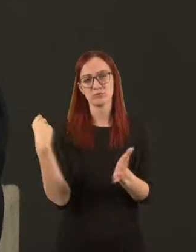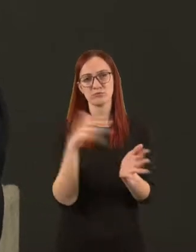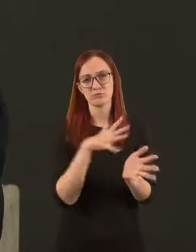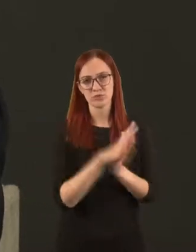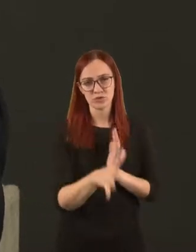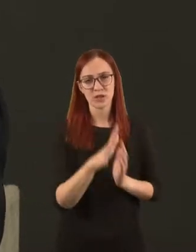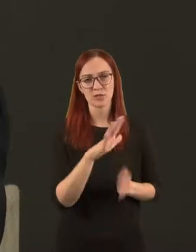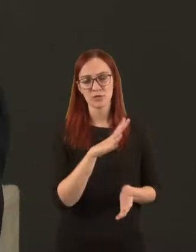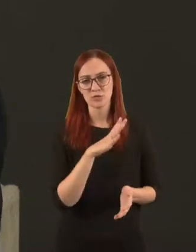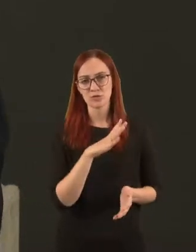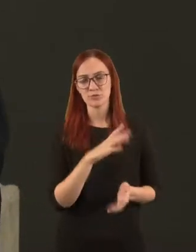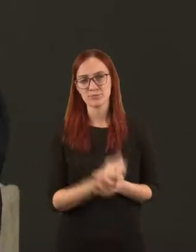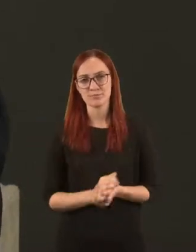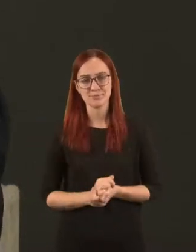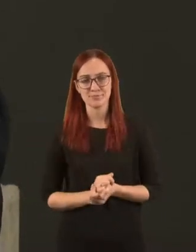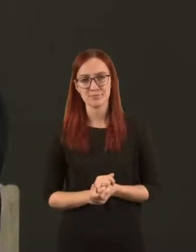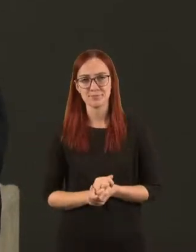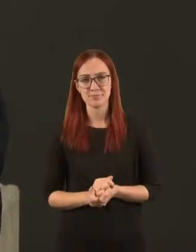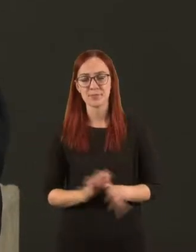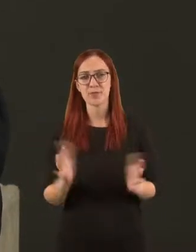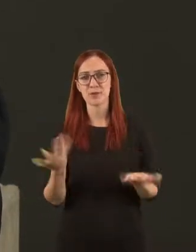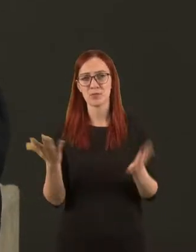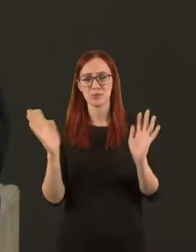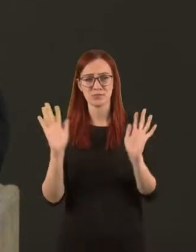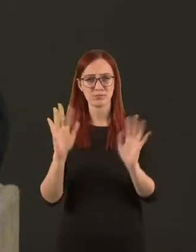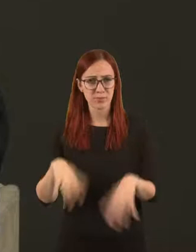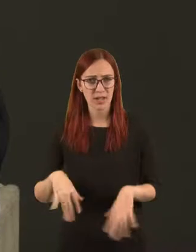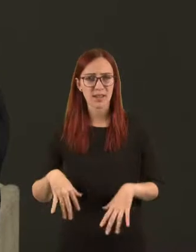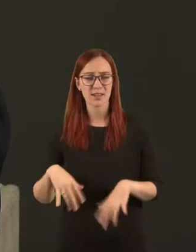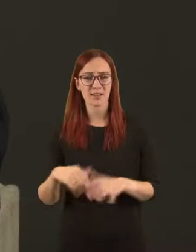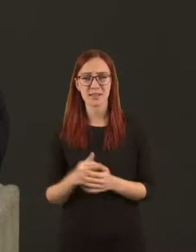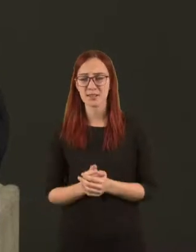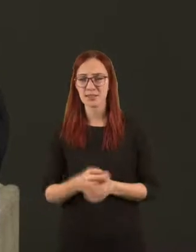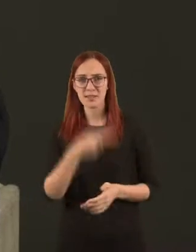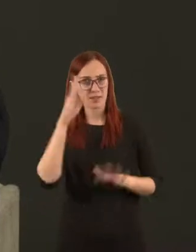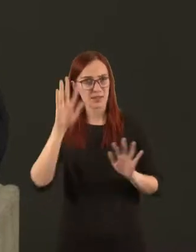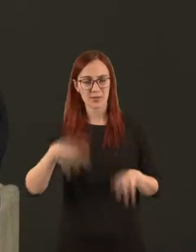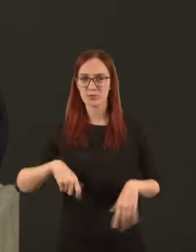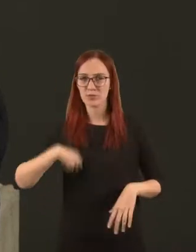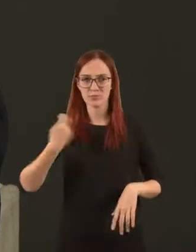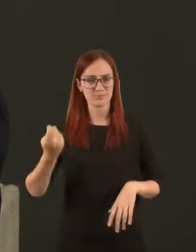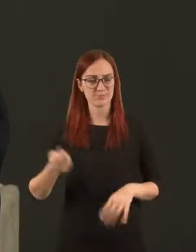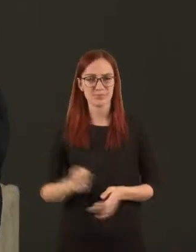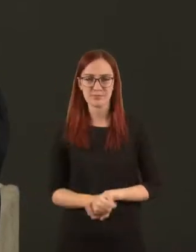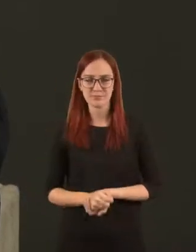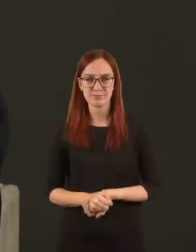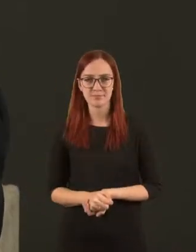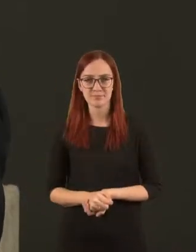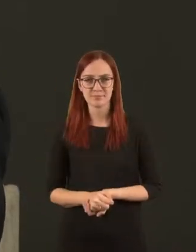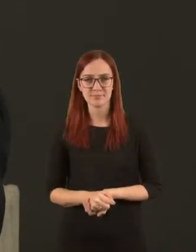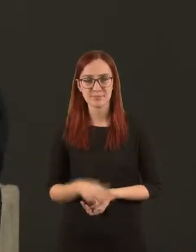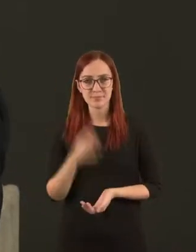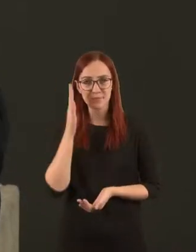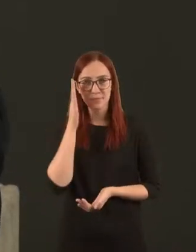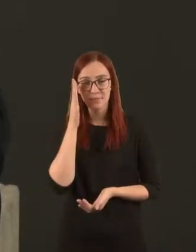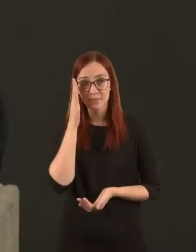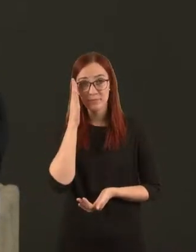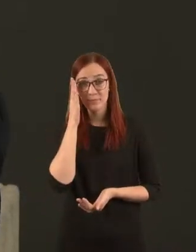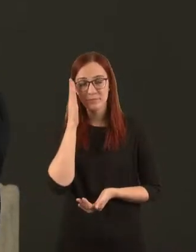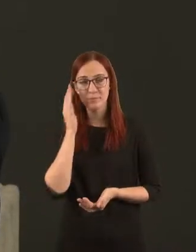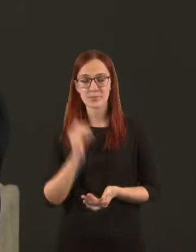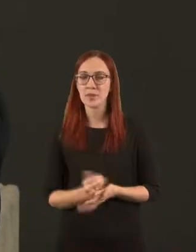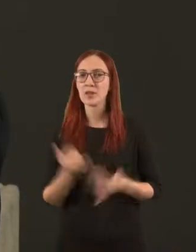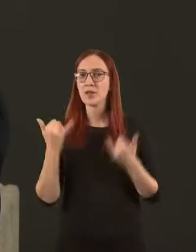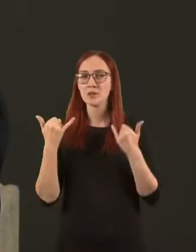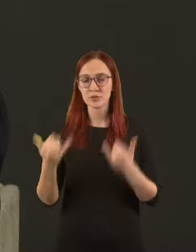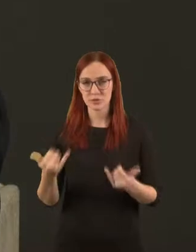means that we are paying a lot for imported fuel. So